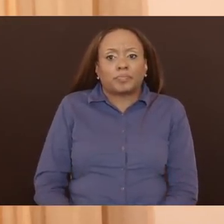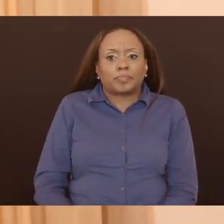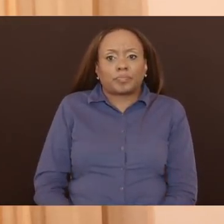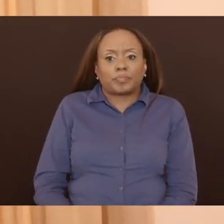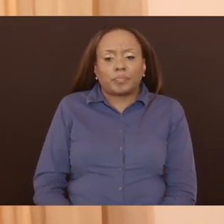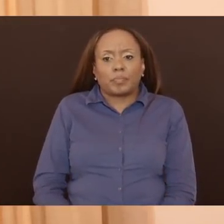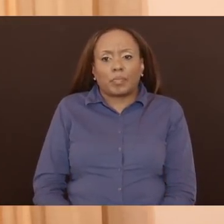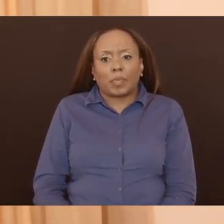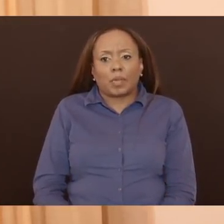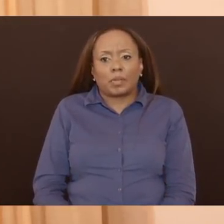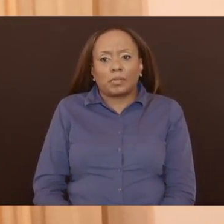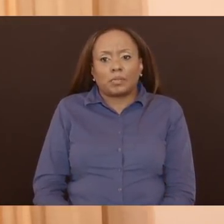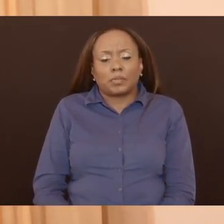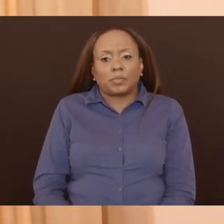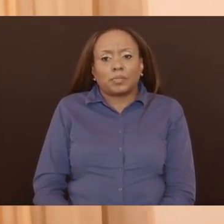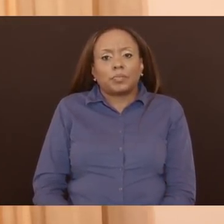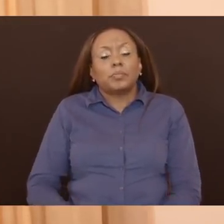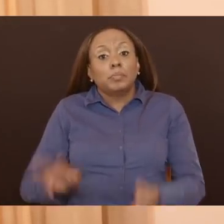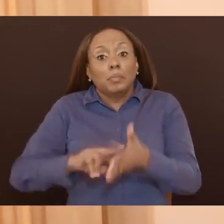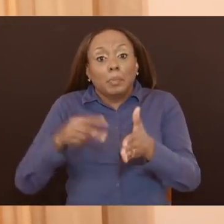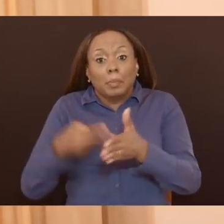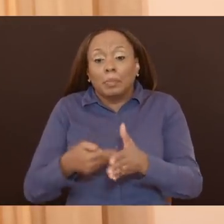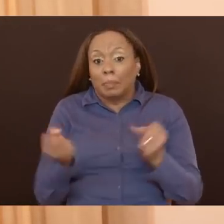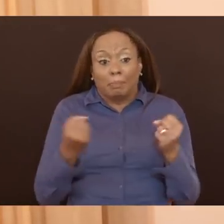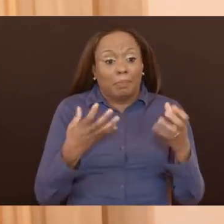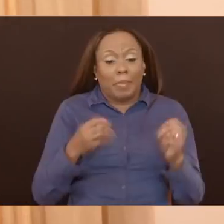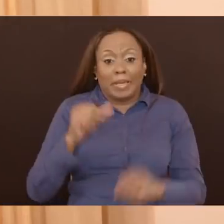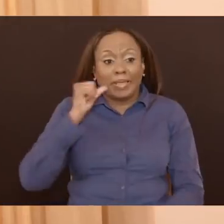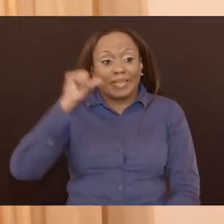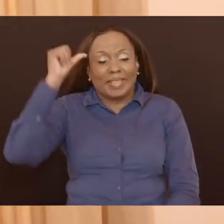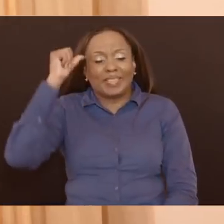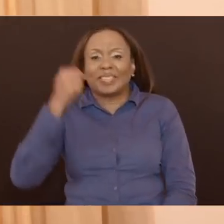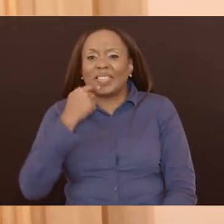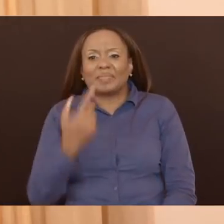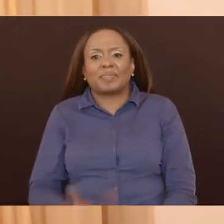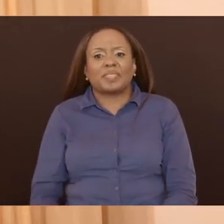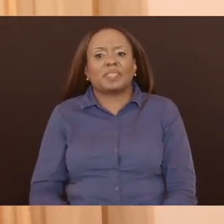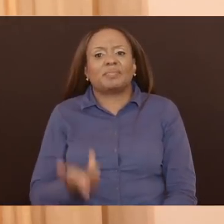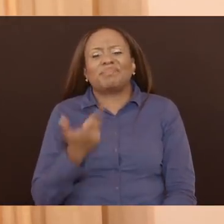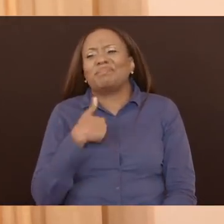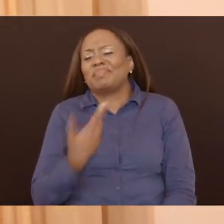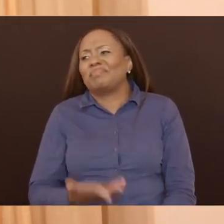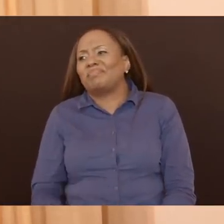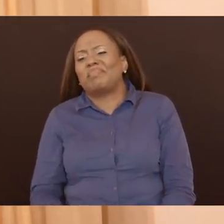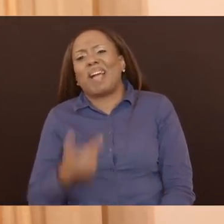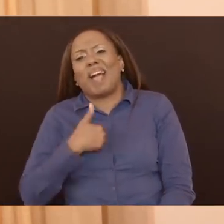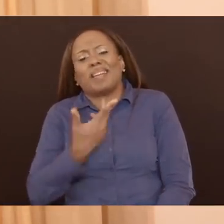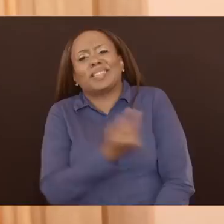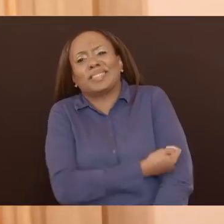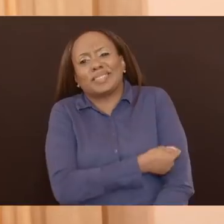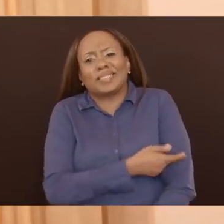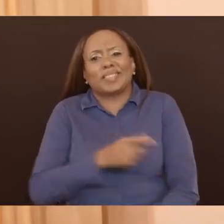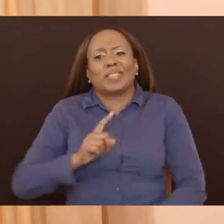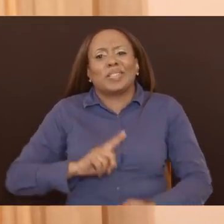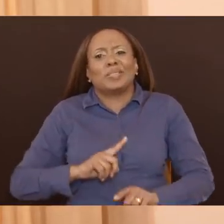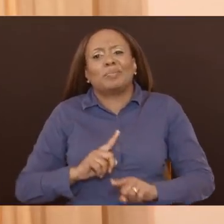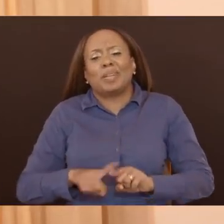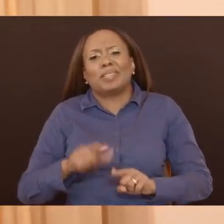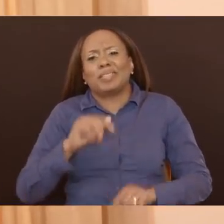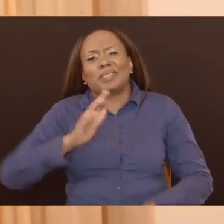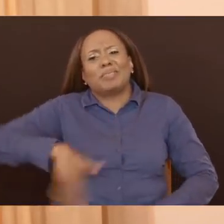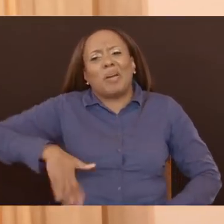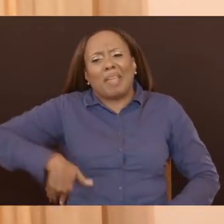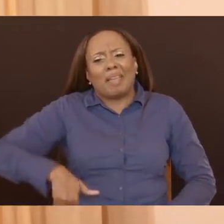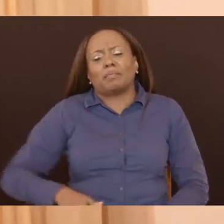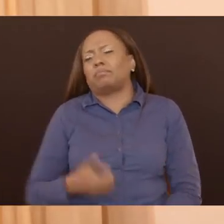vulnerable. And it therefore means that many of the adults who are saying, no, man, I can take it, but I'm giving it a little time. Or